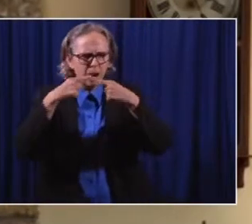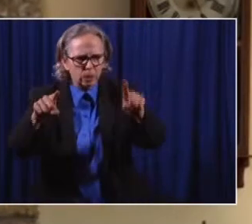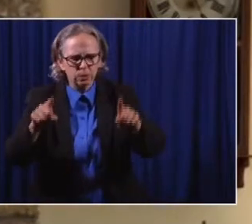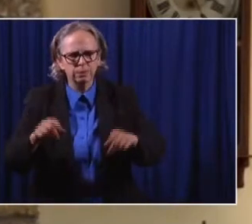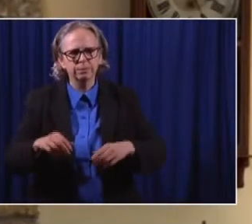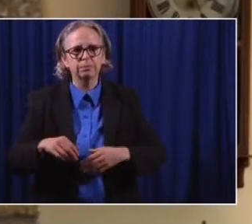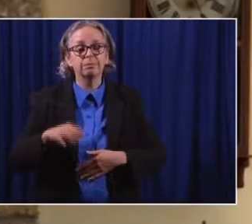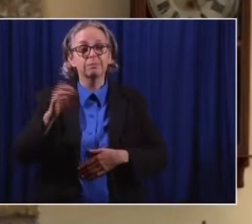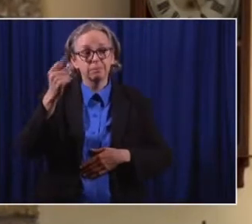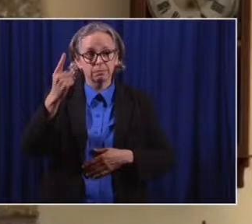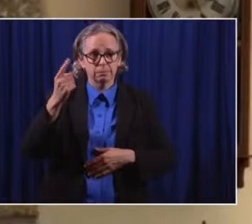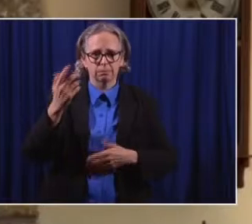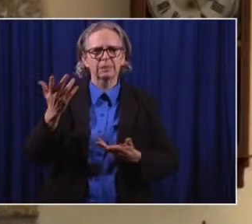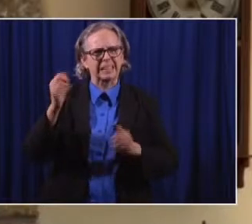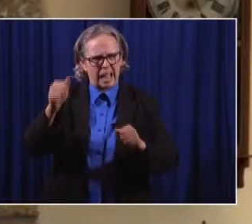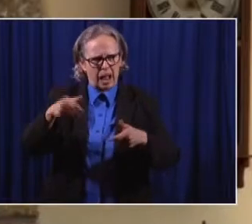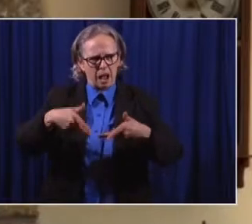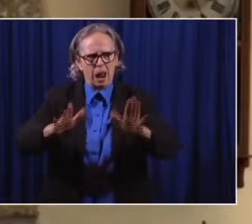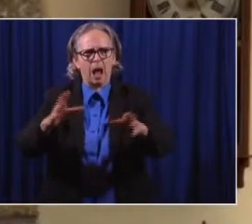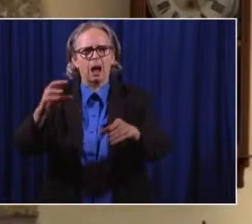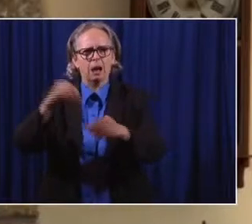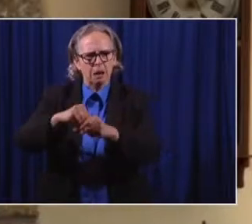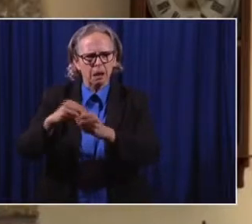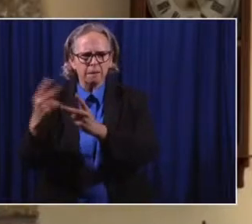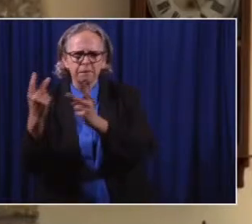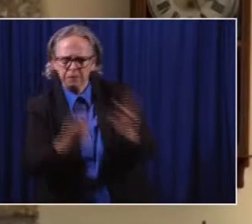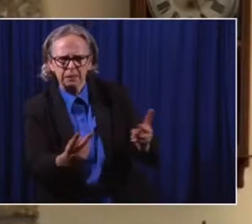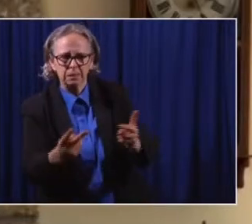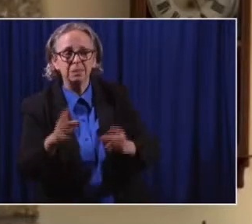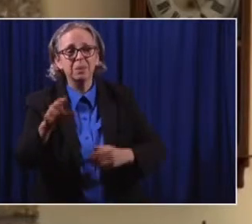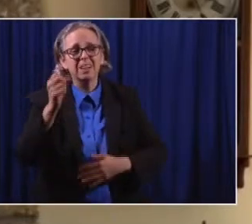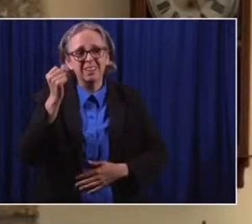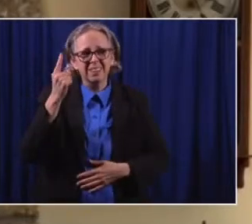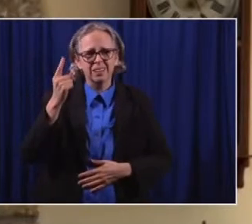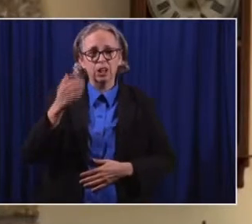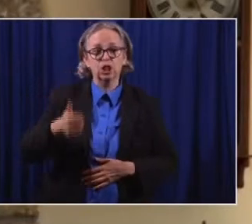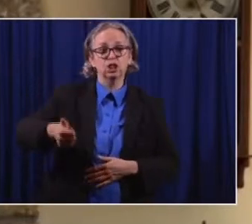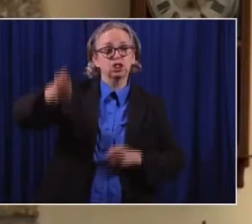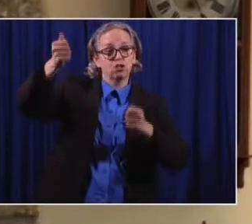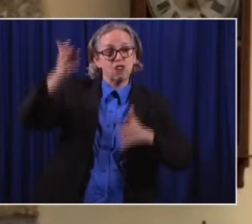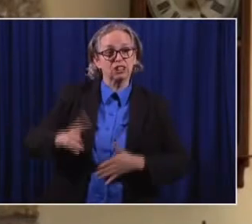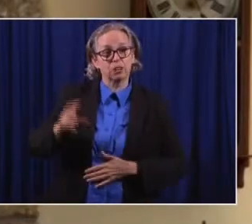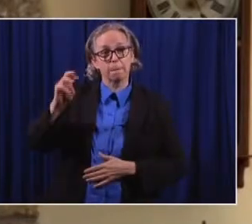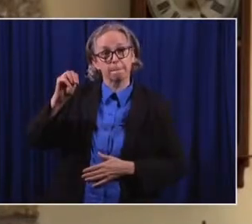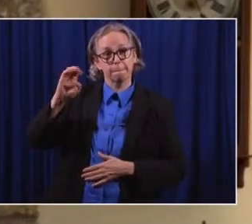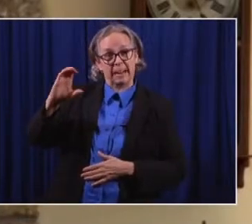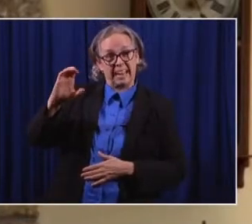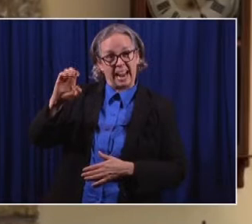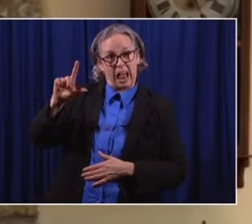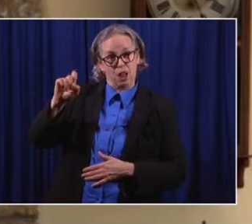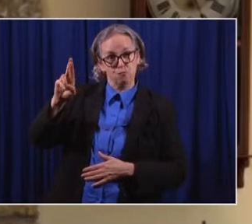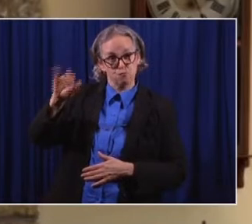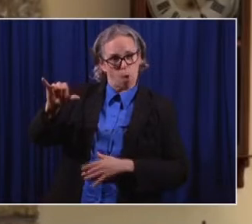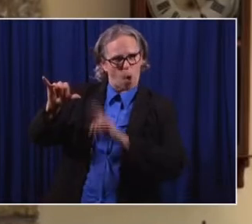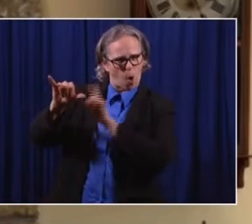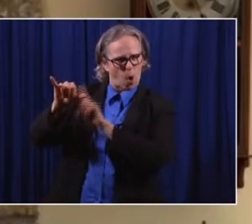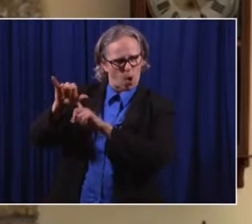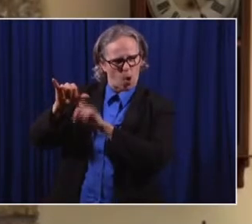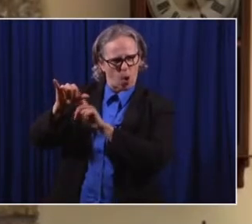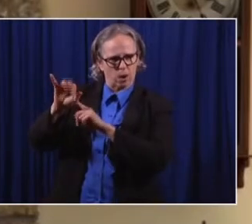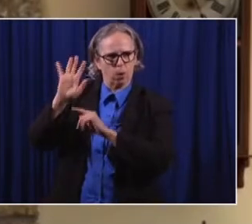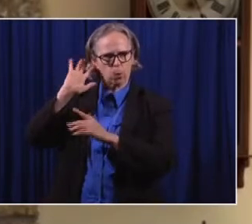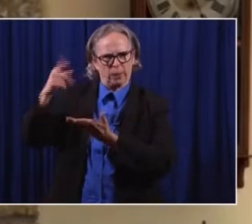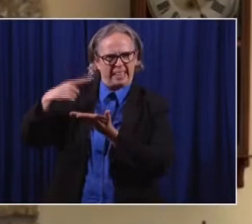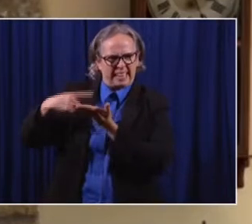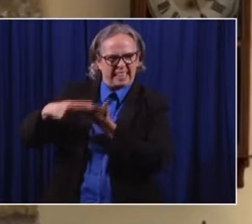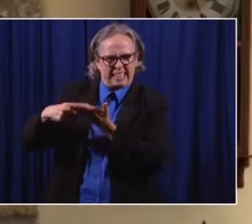into cold weather. Director McElroy was working this morning on this. I had a conversation this